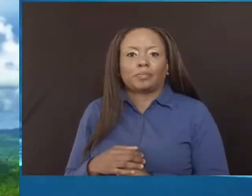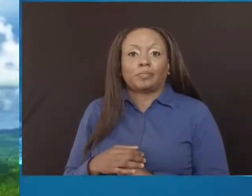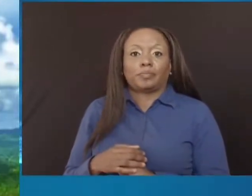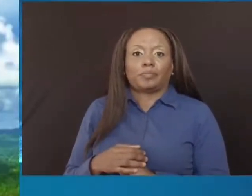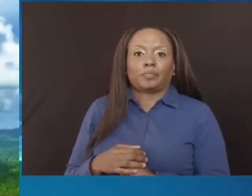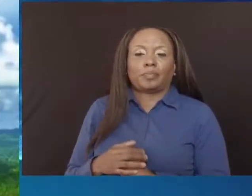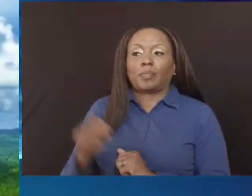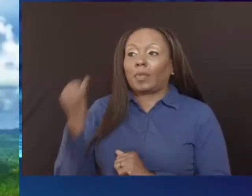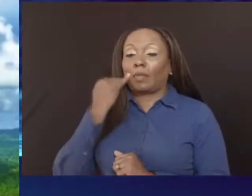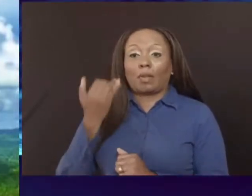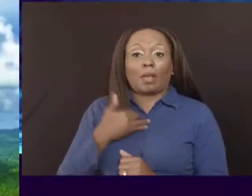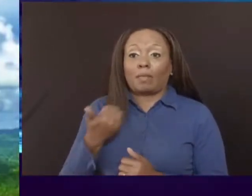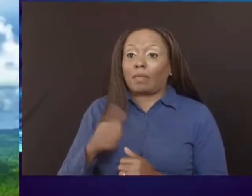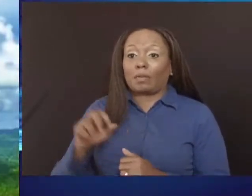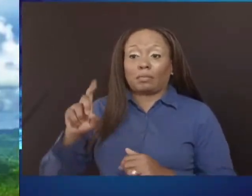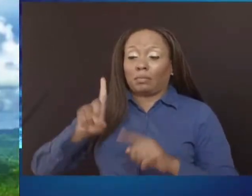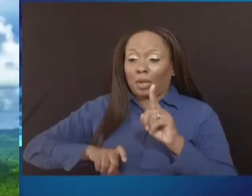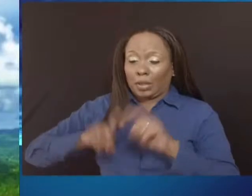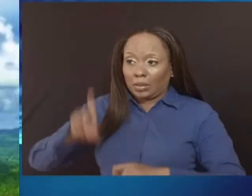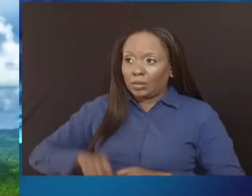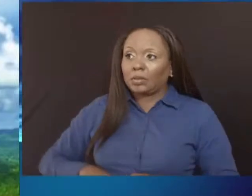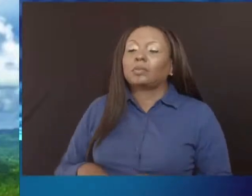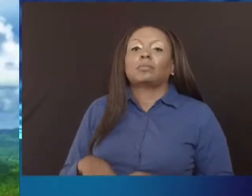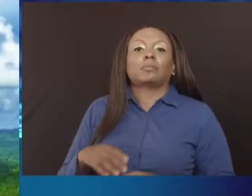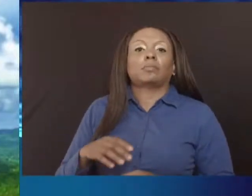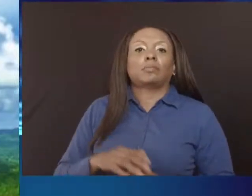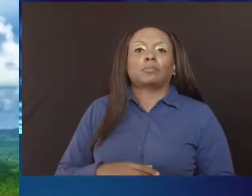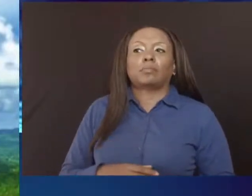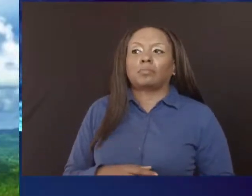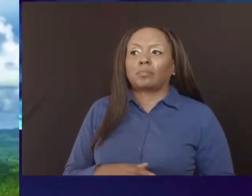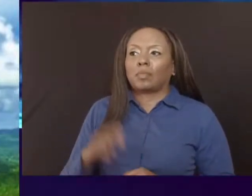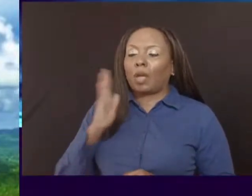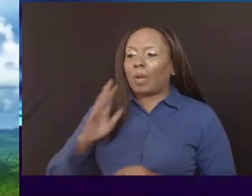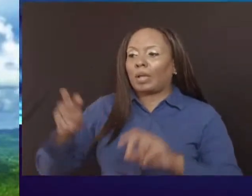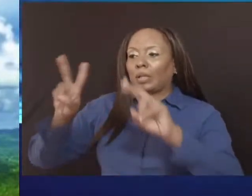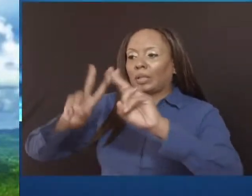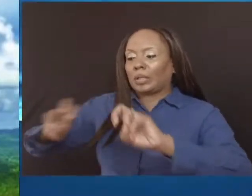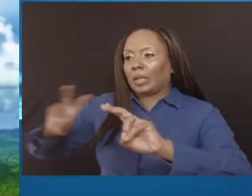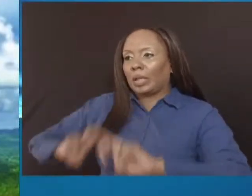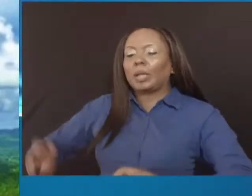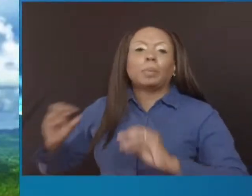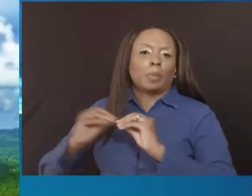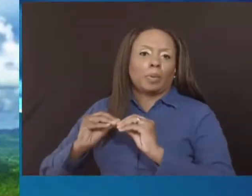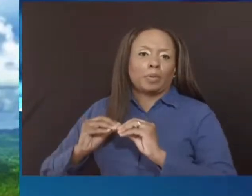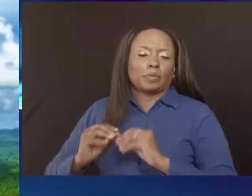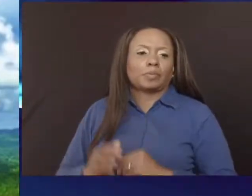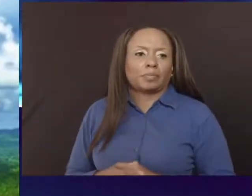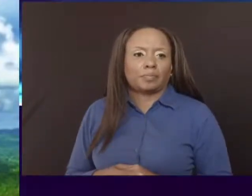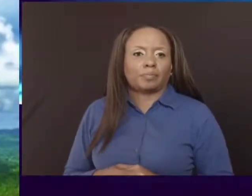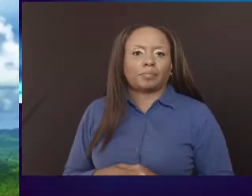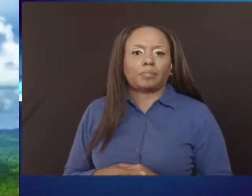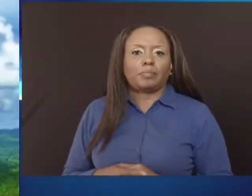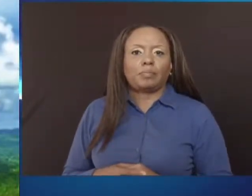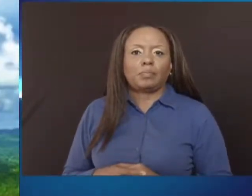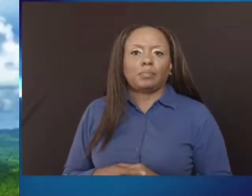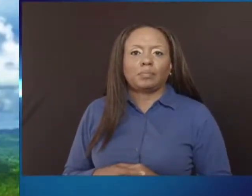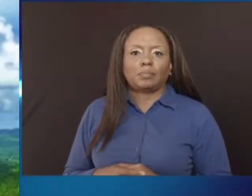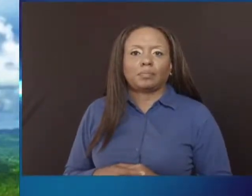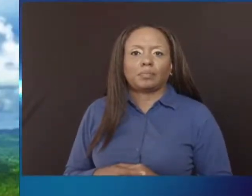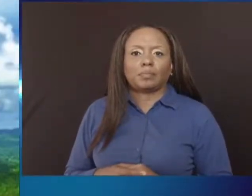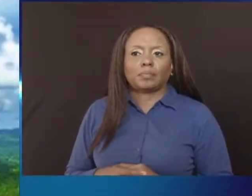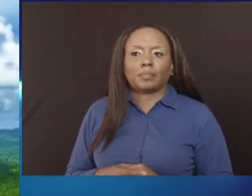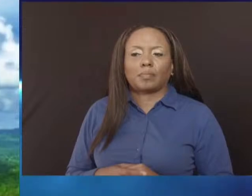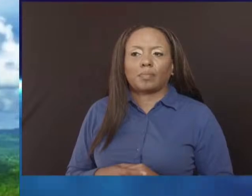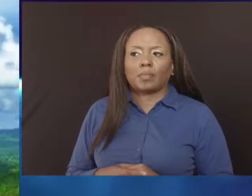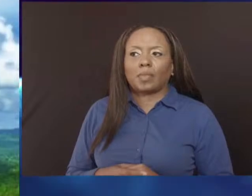If we have any questions about it, those are the persons that we do a further assessment on. So it's really a judgment based upon